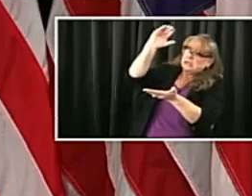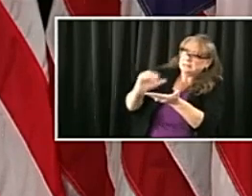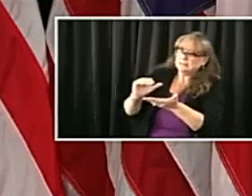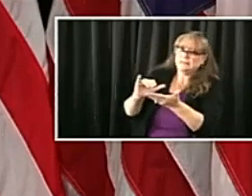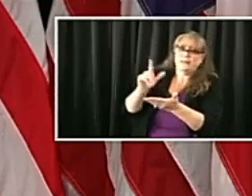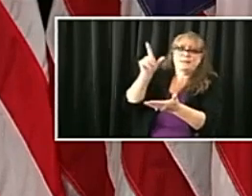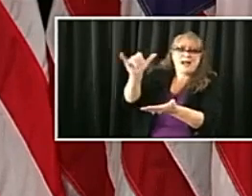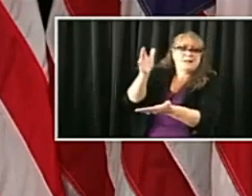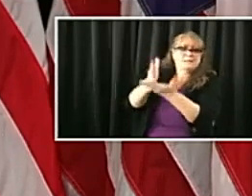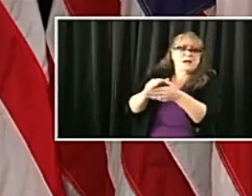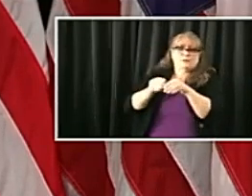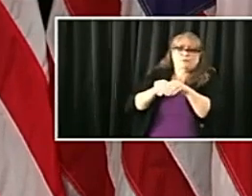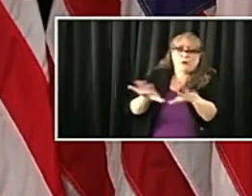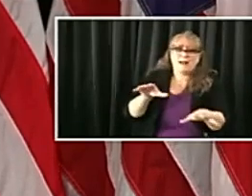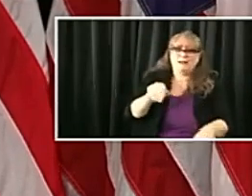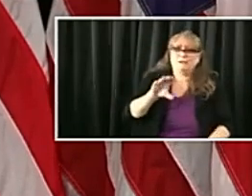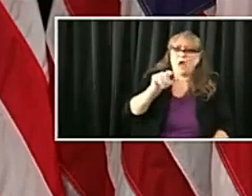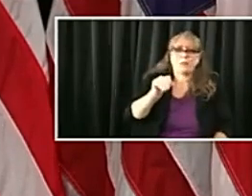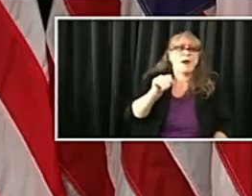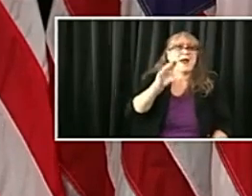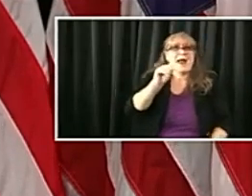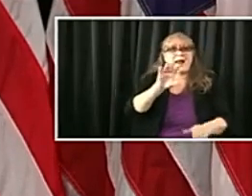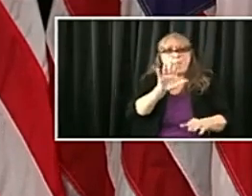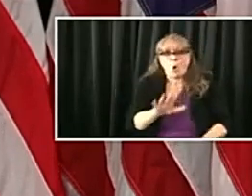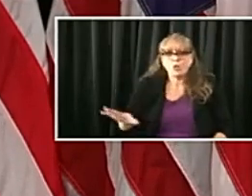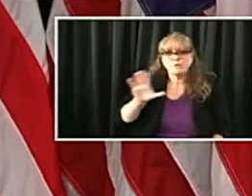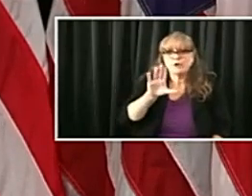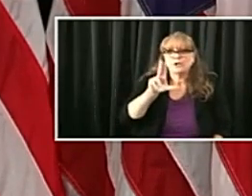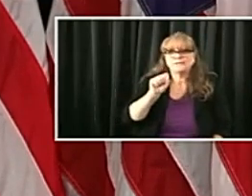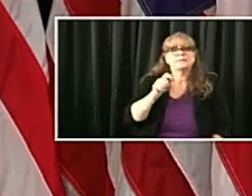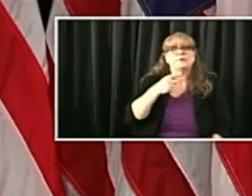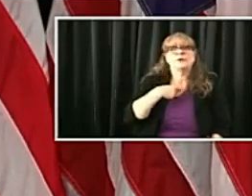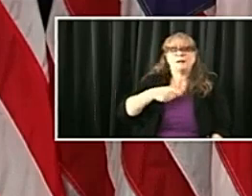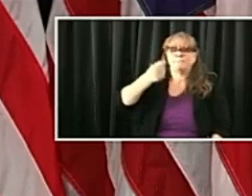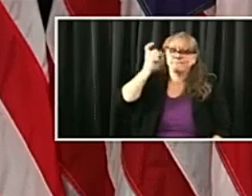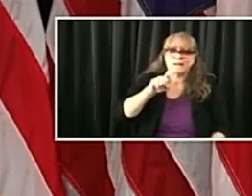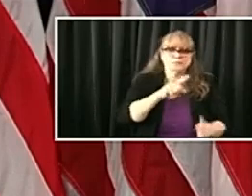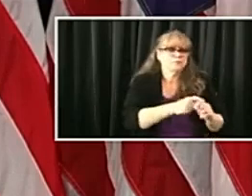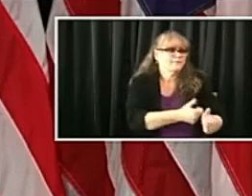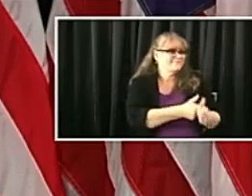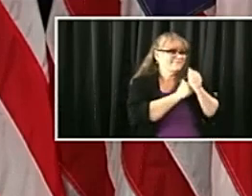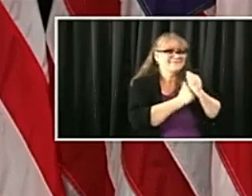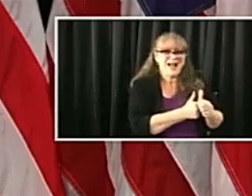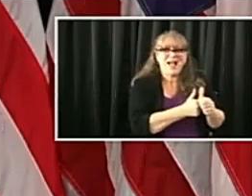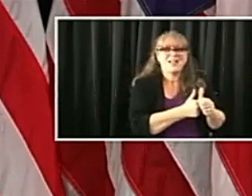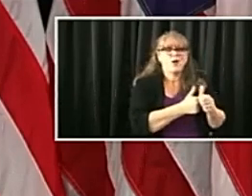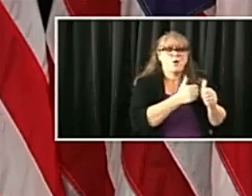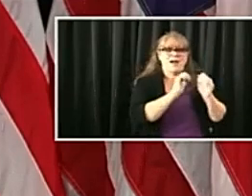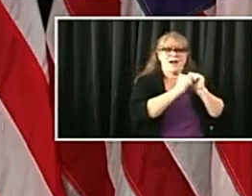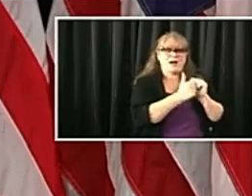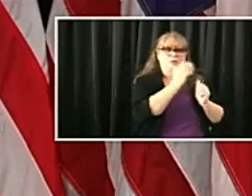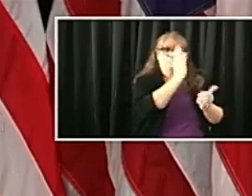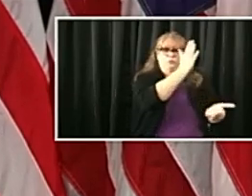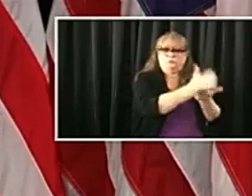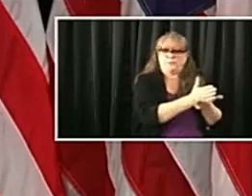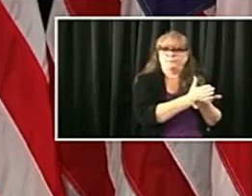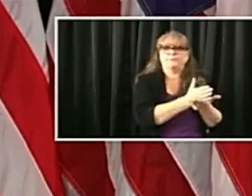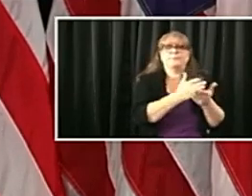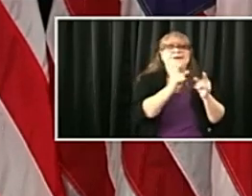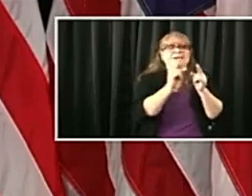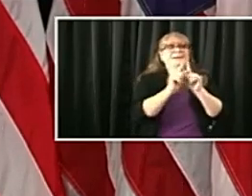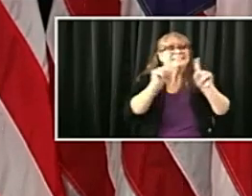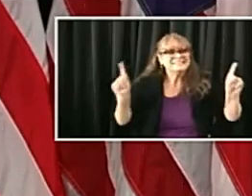the country is to maintain all of those things that we've been doing the last couple of months that have been successful. So social distancing, mask wearing, all of those